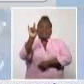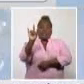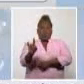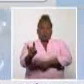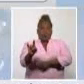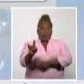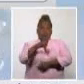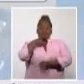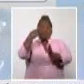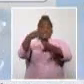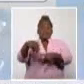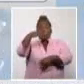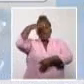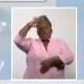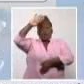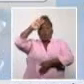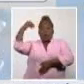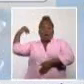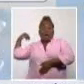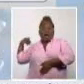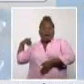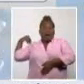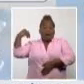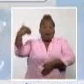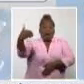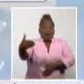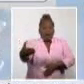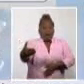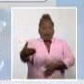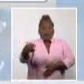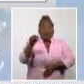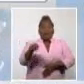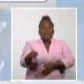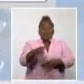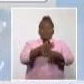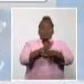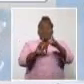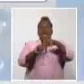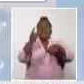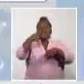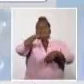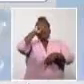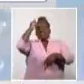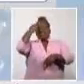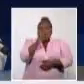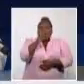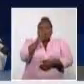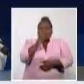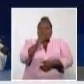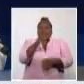which represents 52.5% of the cases that have been diagnosed.